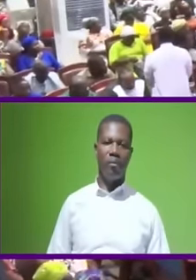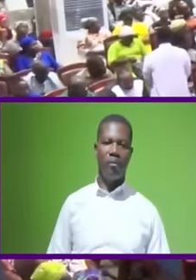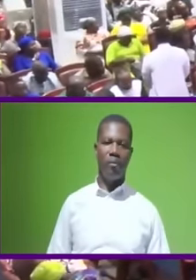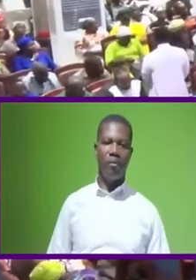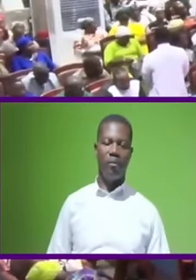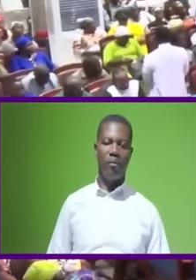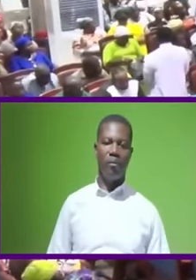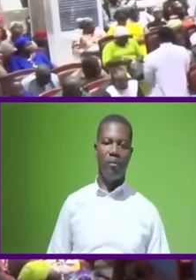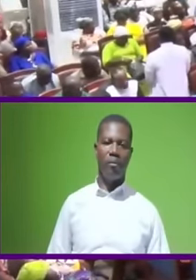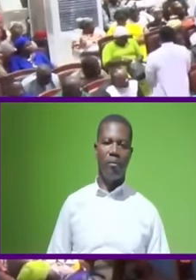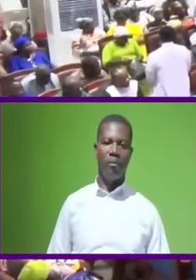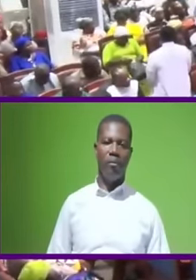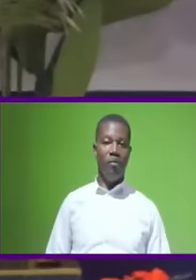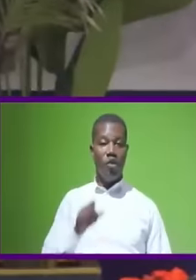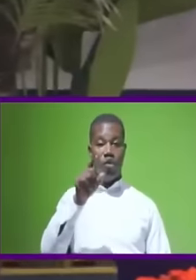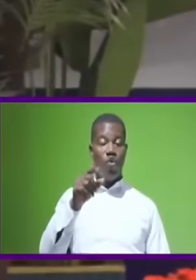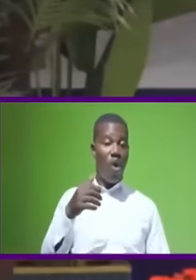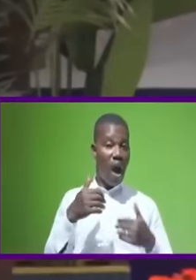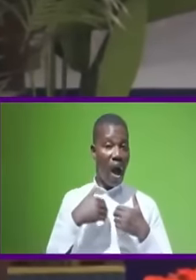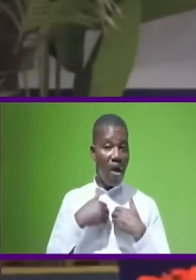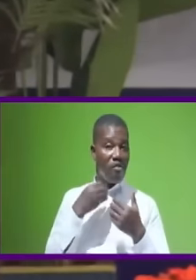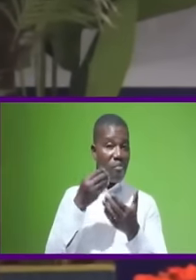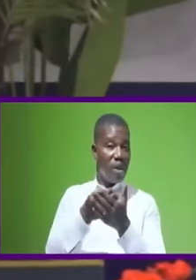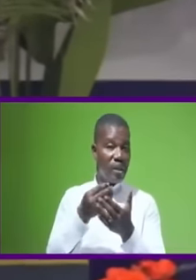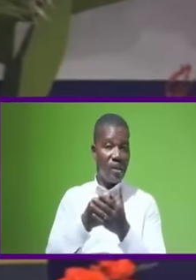grow. Wow,